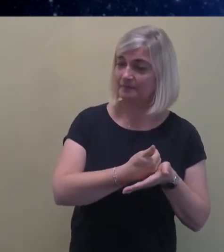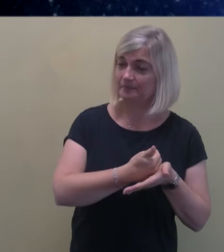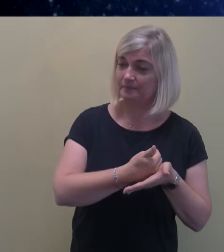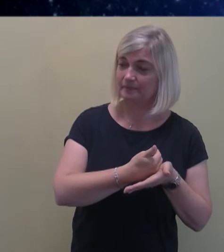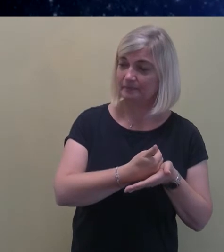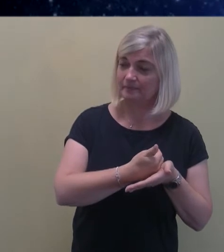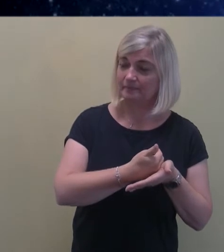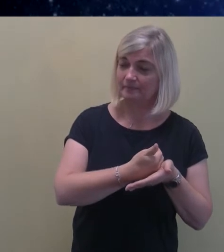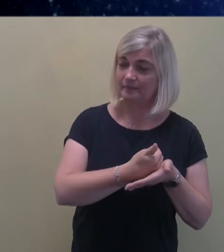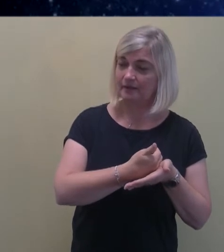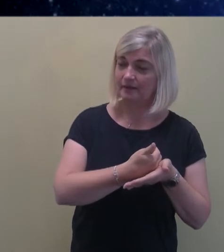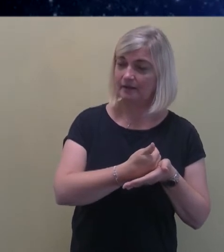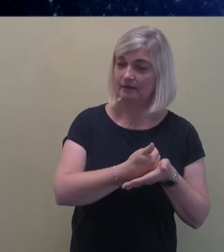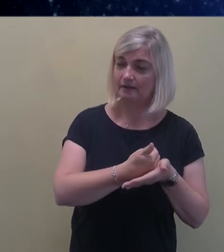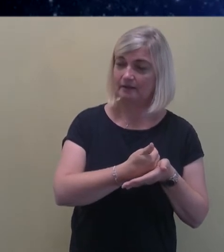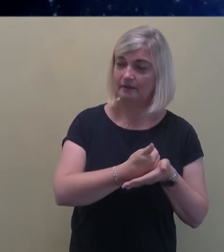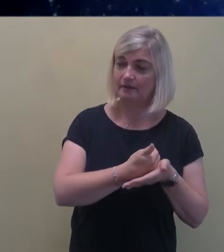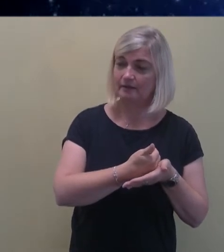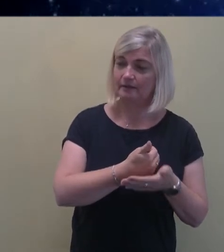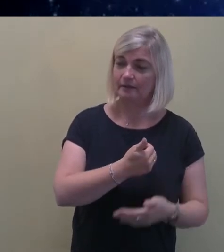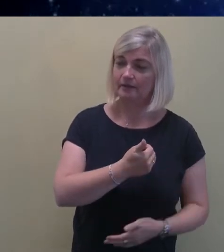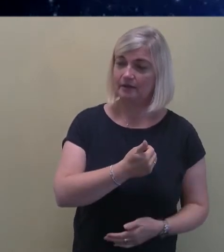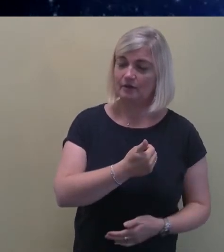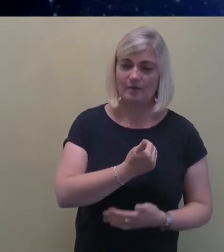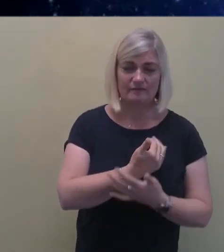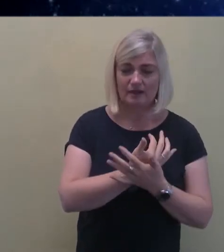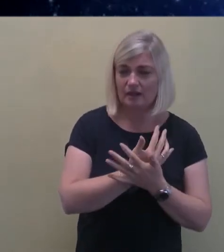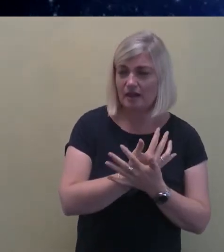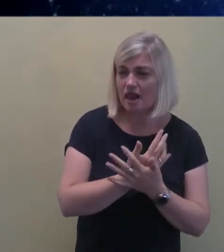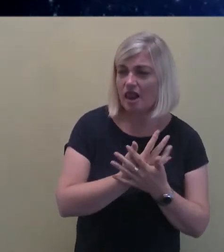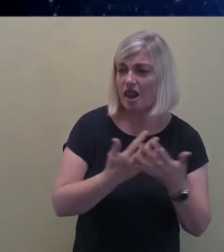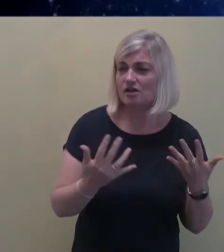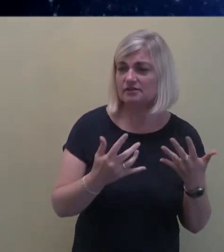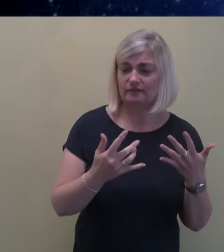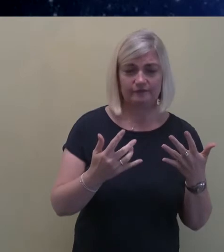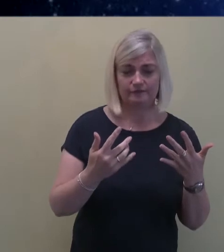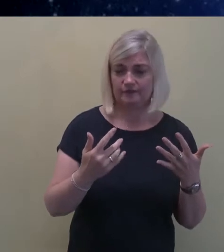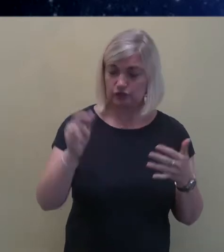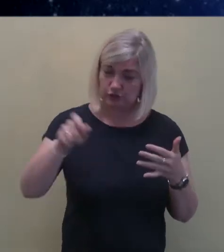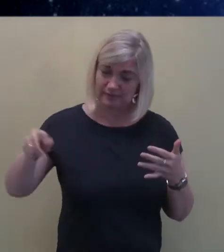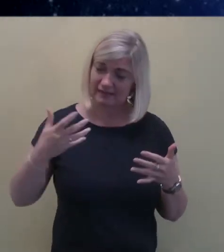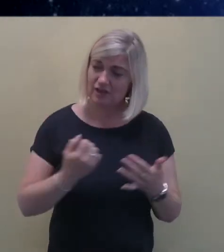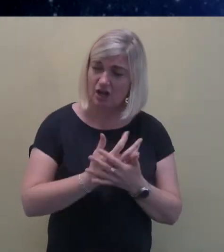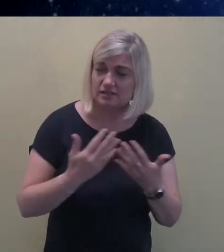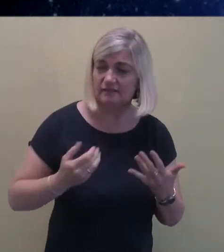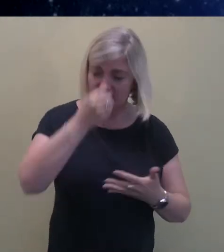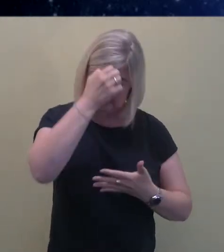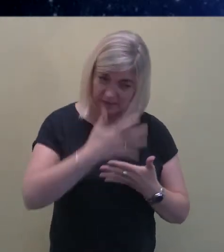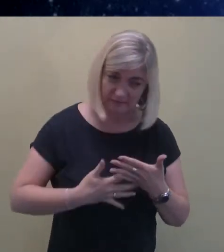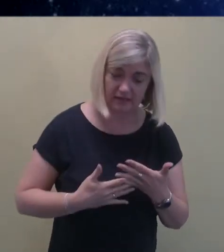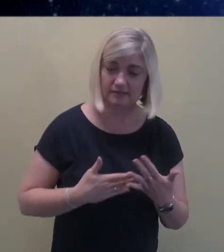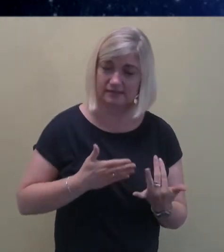and a gaming specification PCs that allows really high spec program to run on it. We are also looking